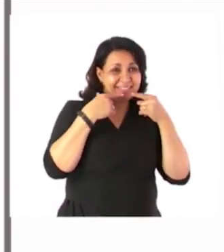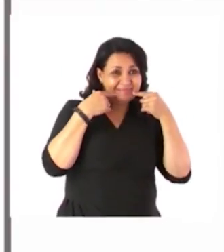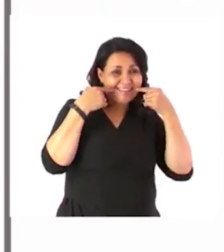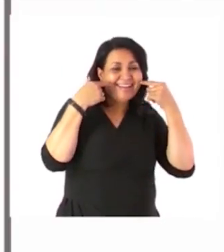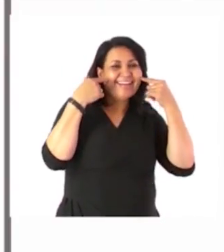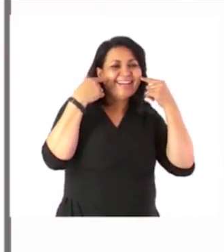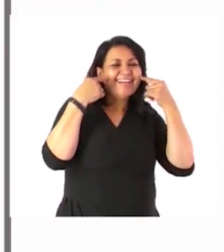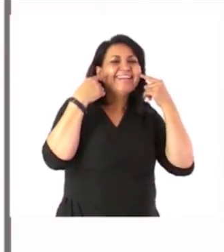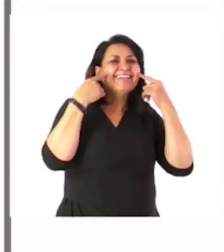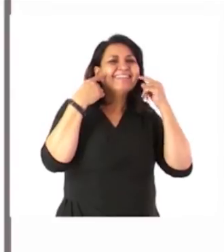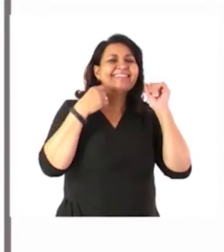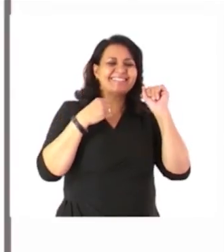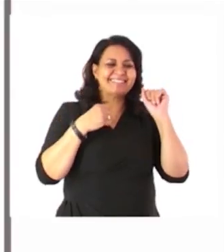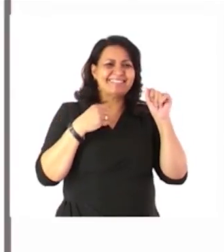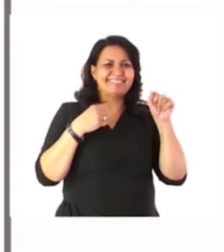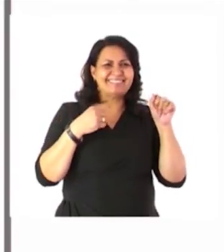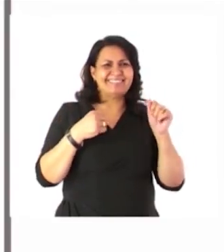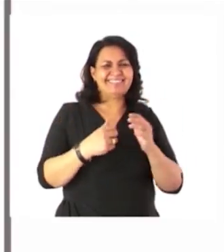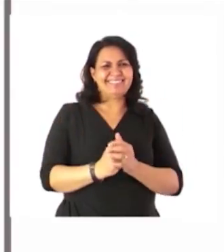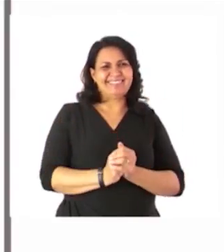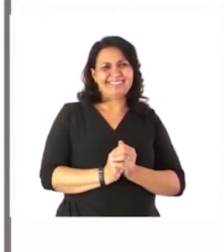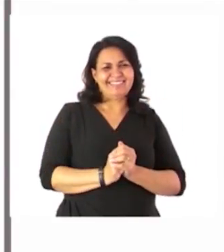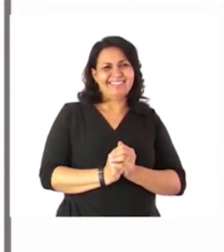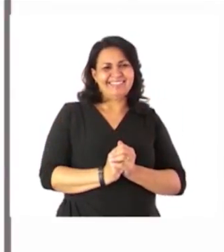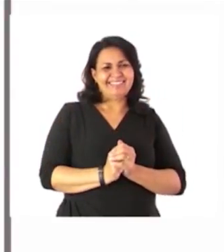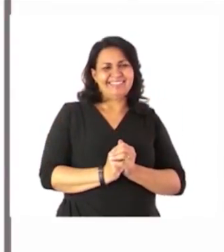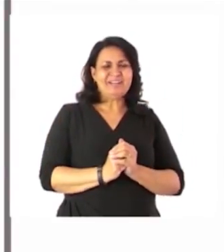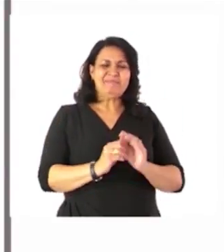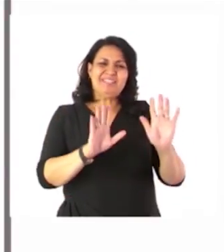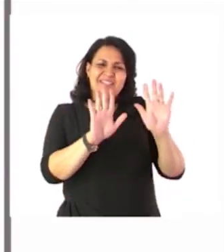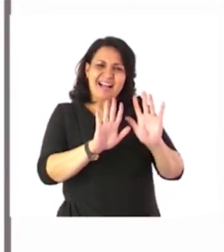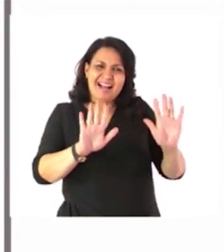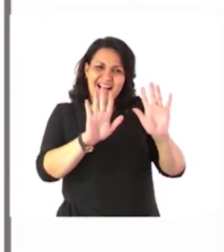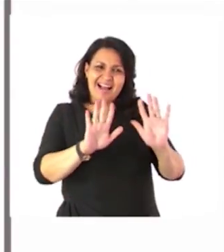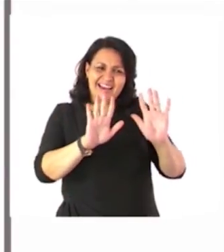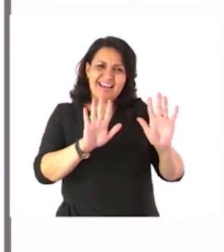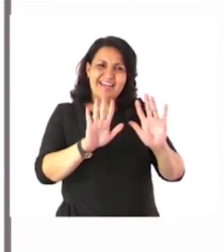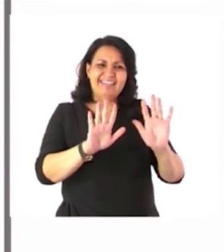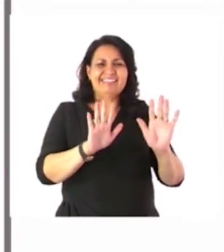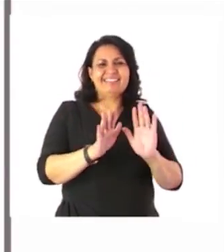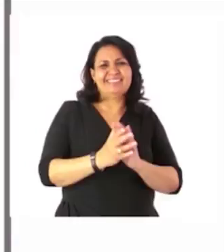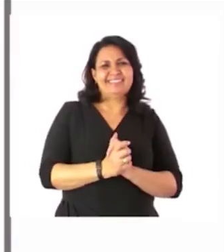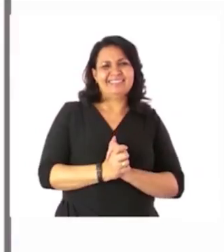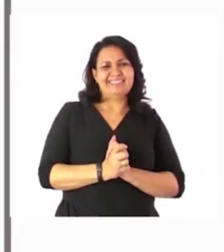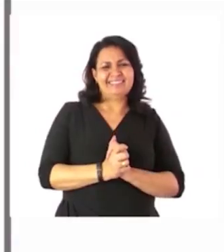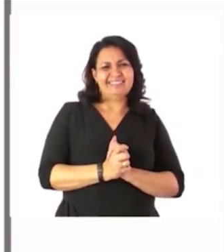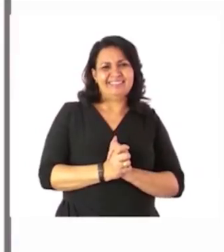well done so that's the friendly face we have to color in